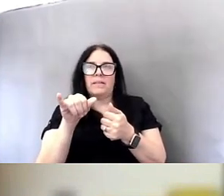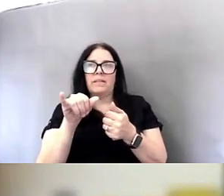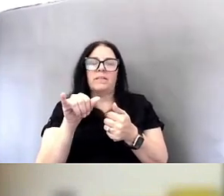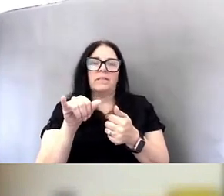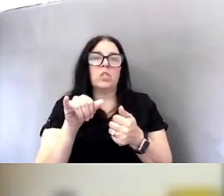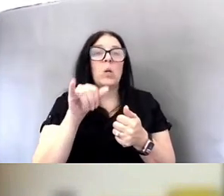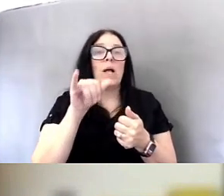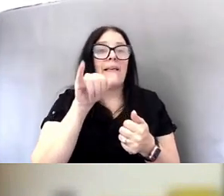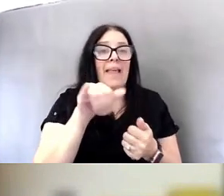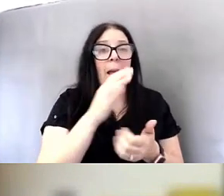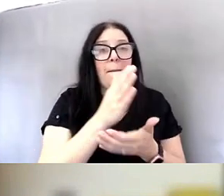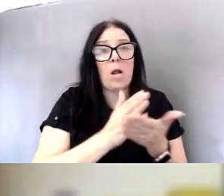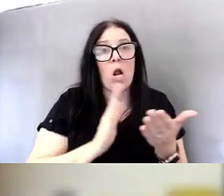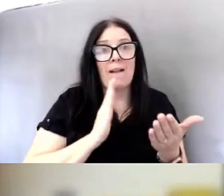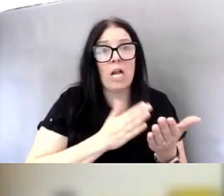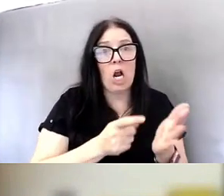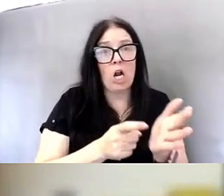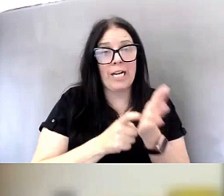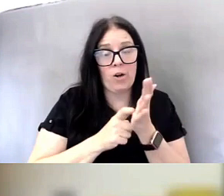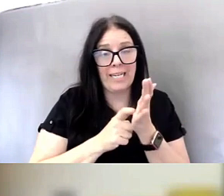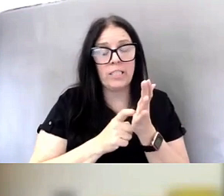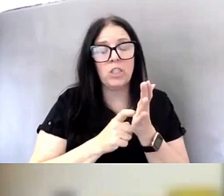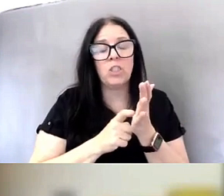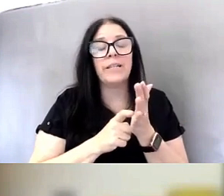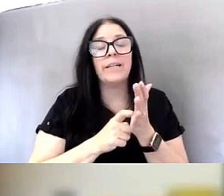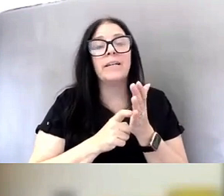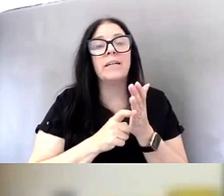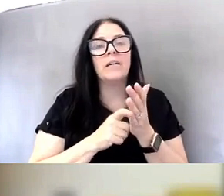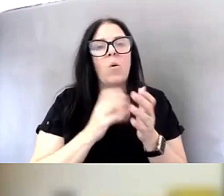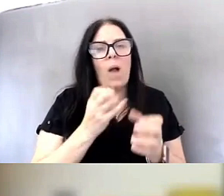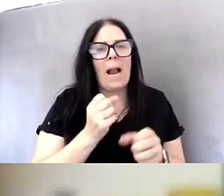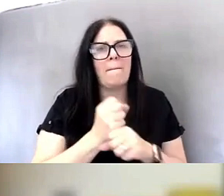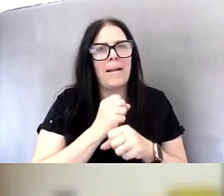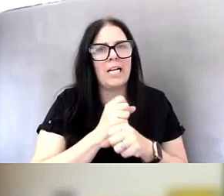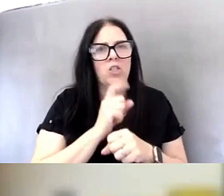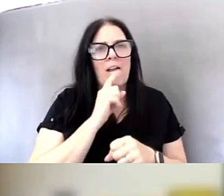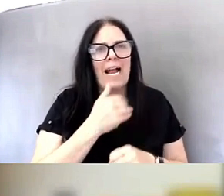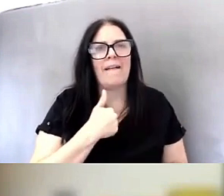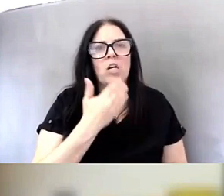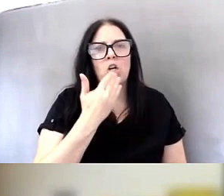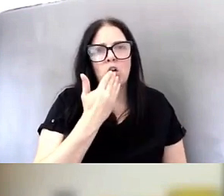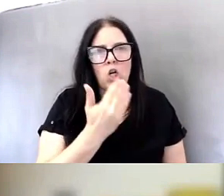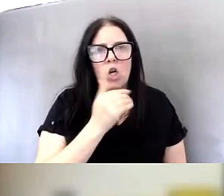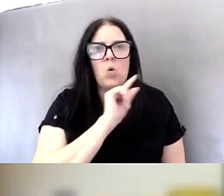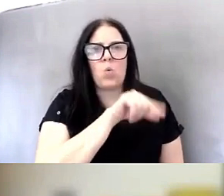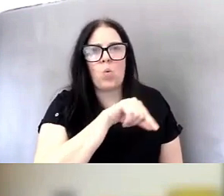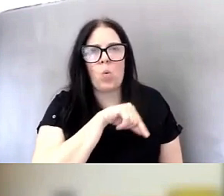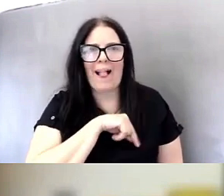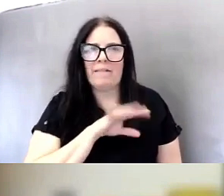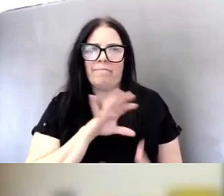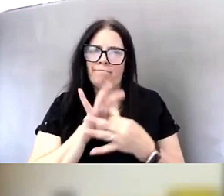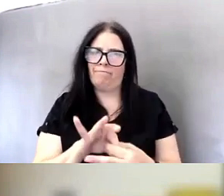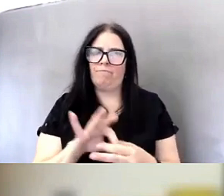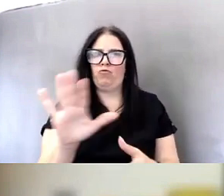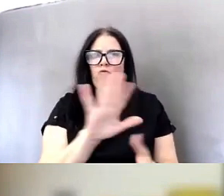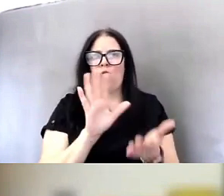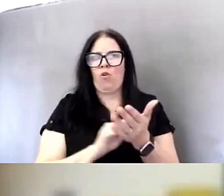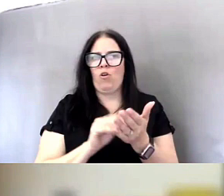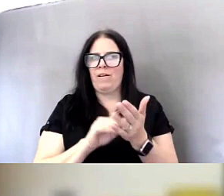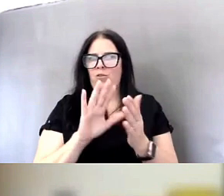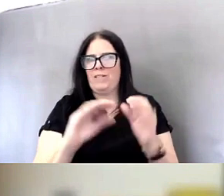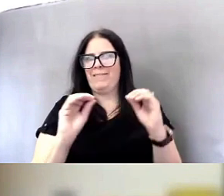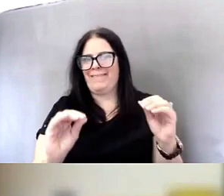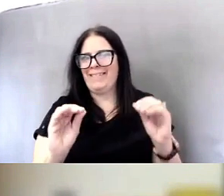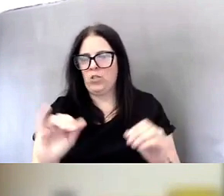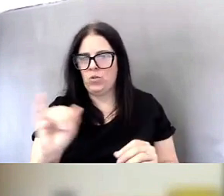of the criteria is ensuring good quality and relevant materials for you.